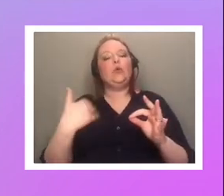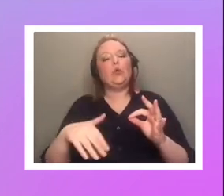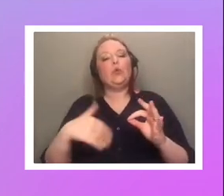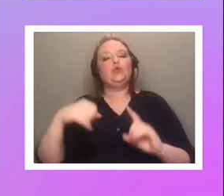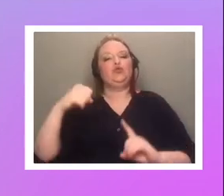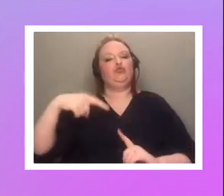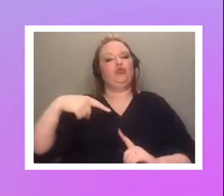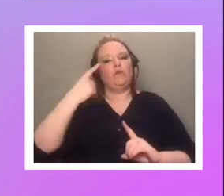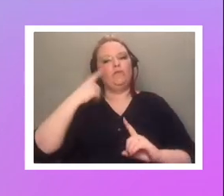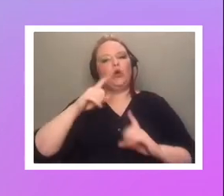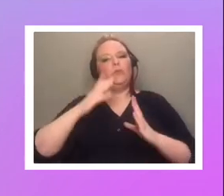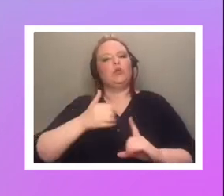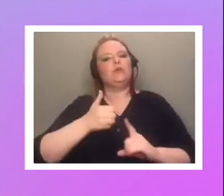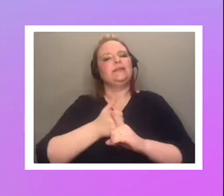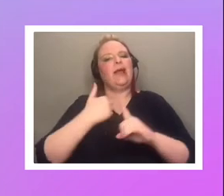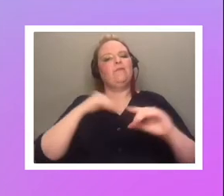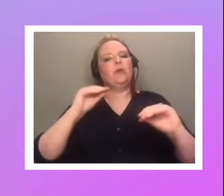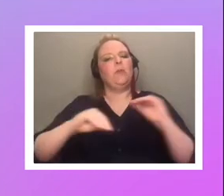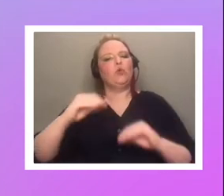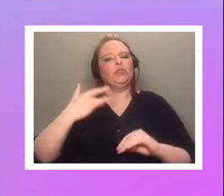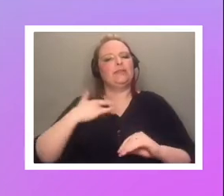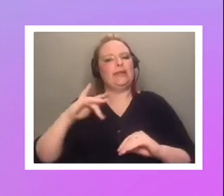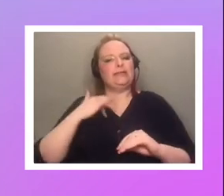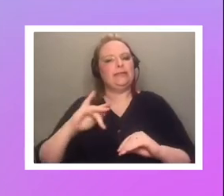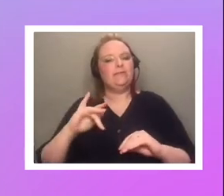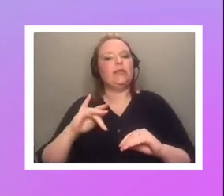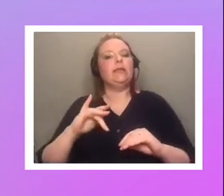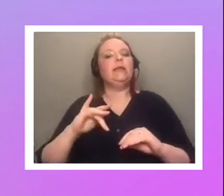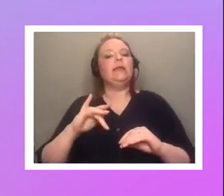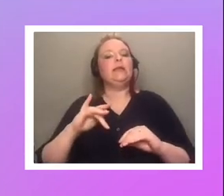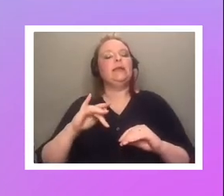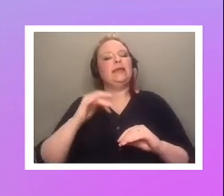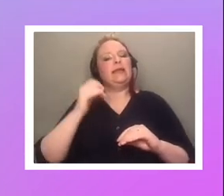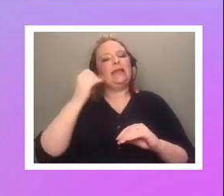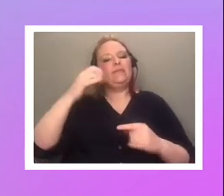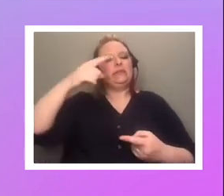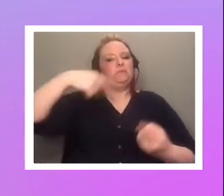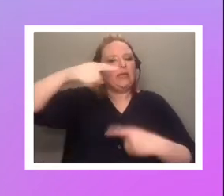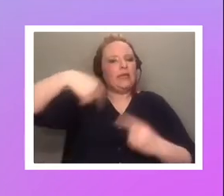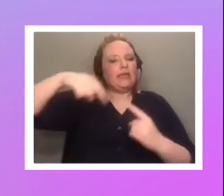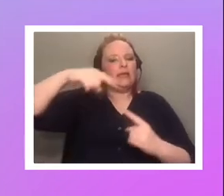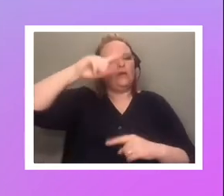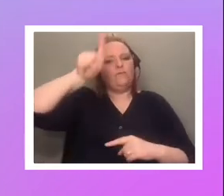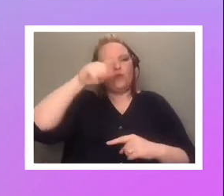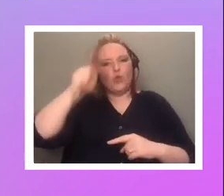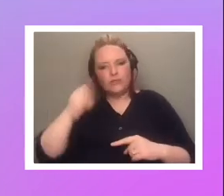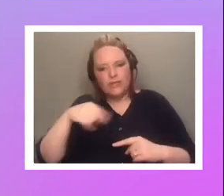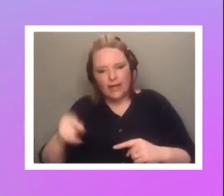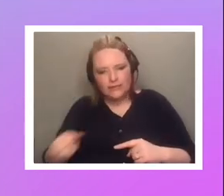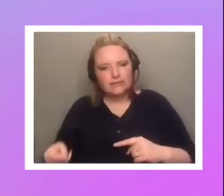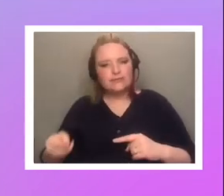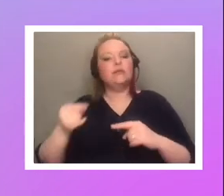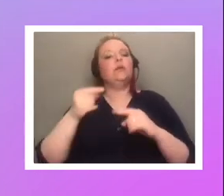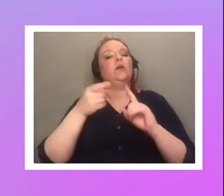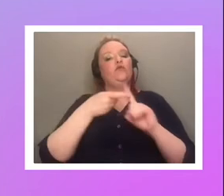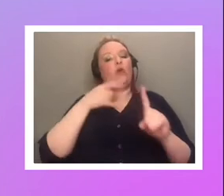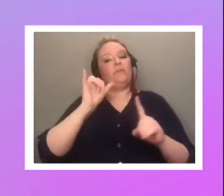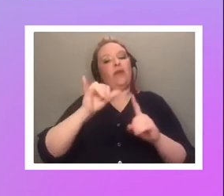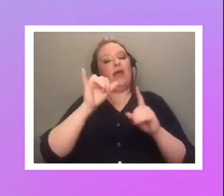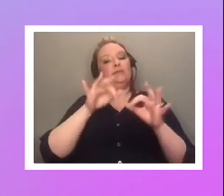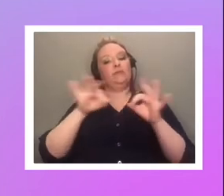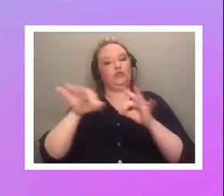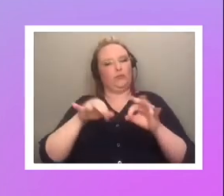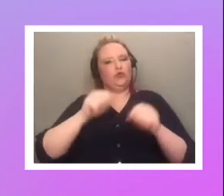triggering for anyone with motion sensitivities are effects that involve spinning and vortex effects. And from the description, you might start